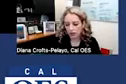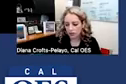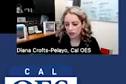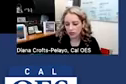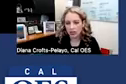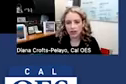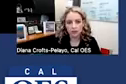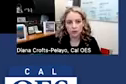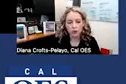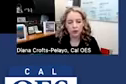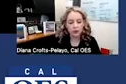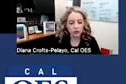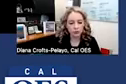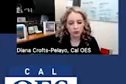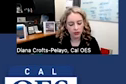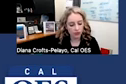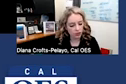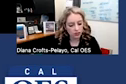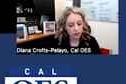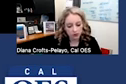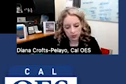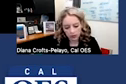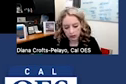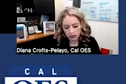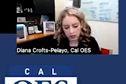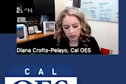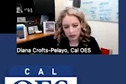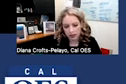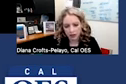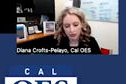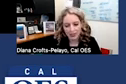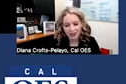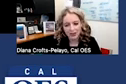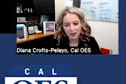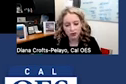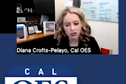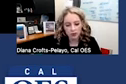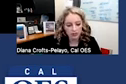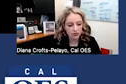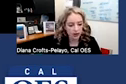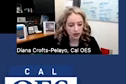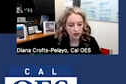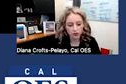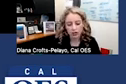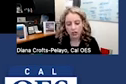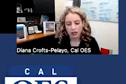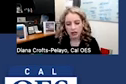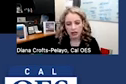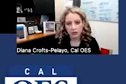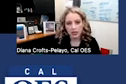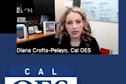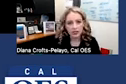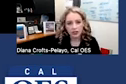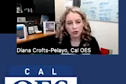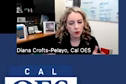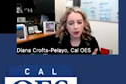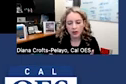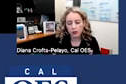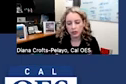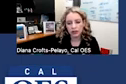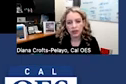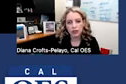we do that, I'll just take a moment of personal privilege to say a few things, say some of those tips in Spanish. Es